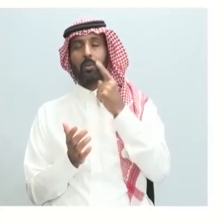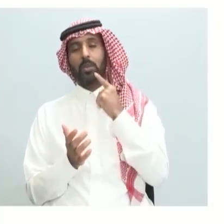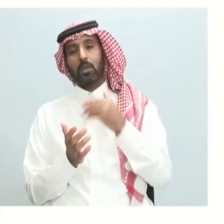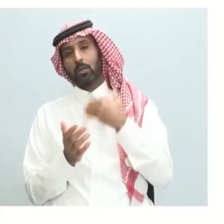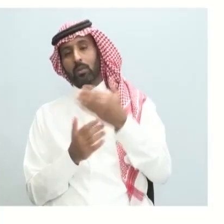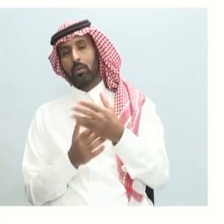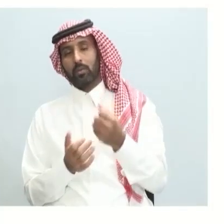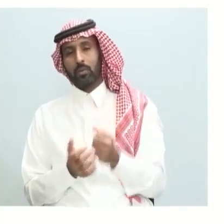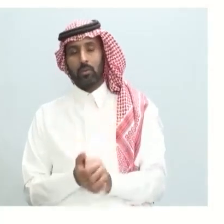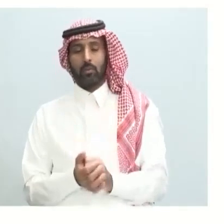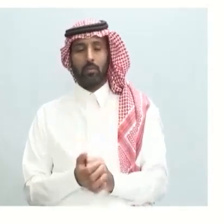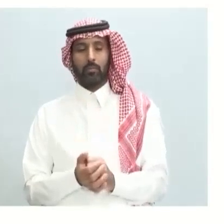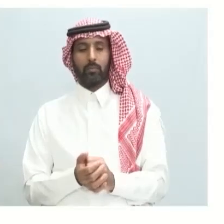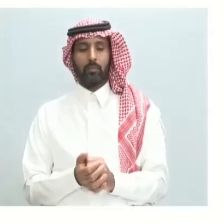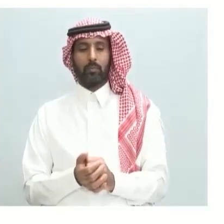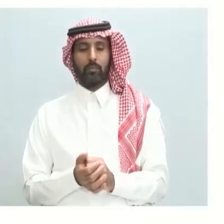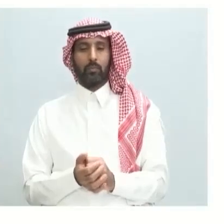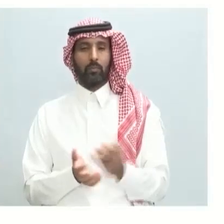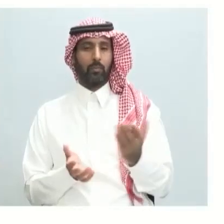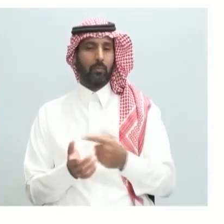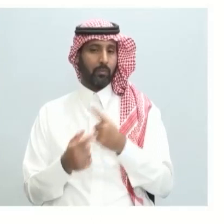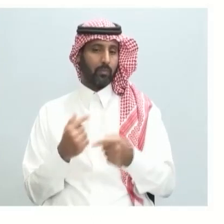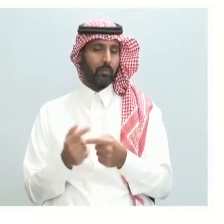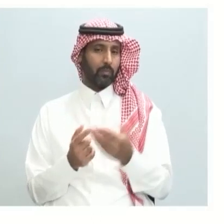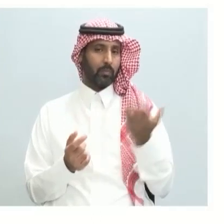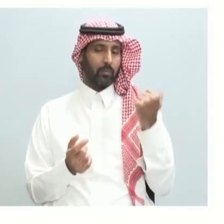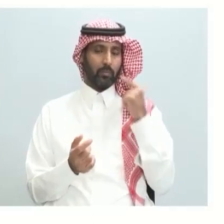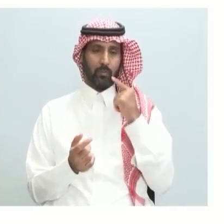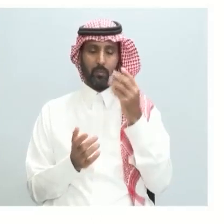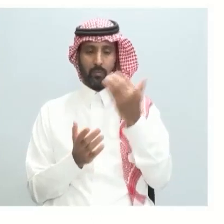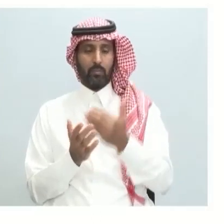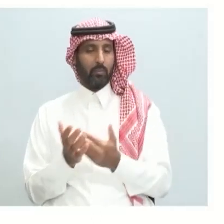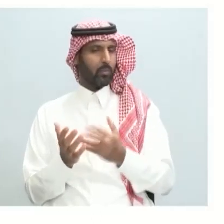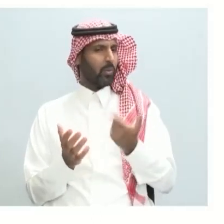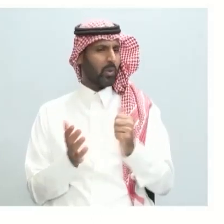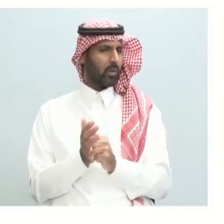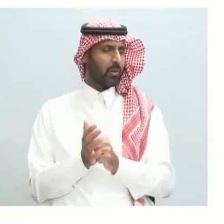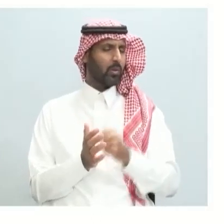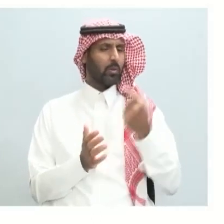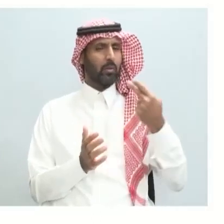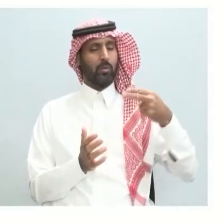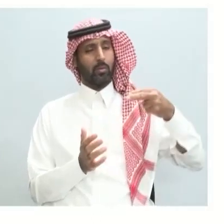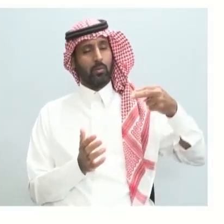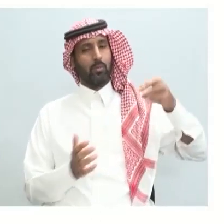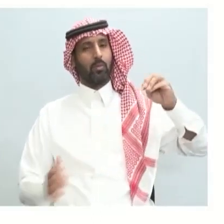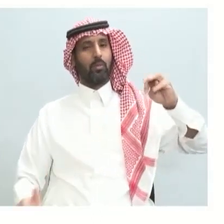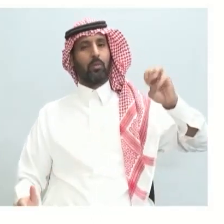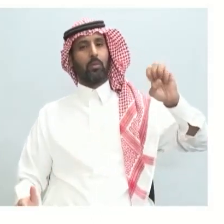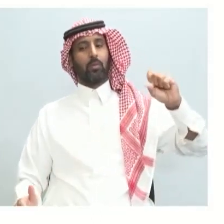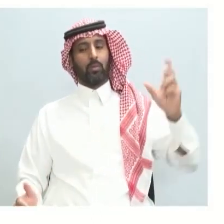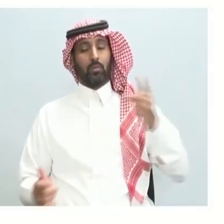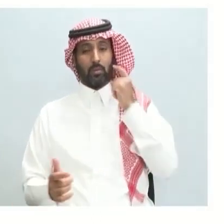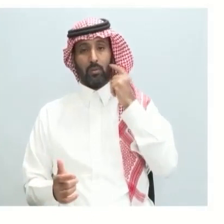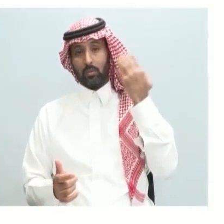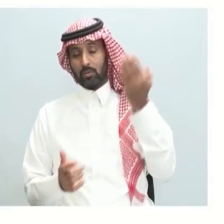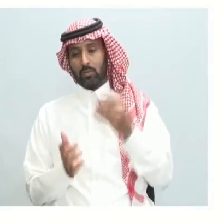will come true. So if you remember this article, What is Home by Ernestine Henk, if you